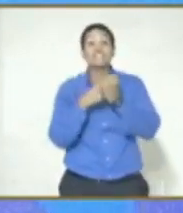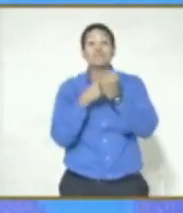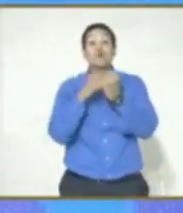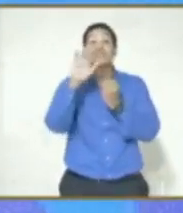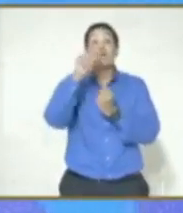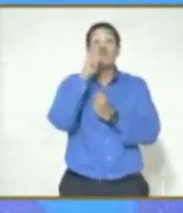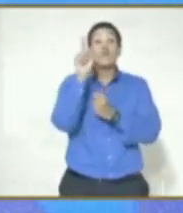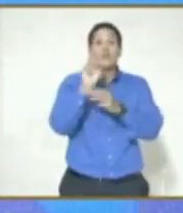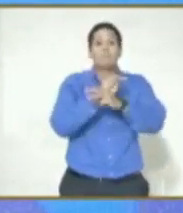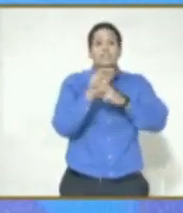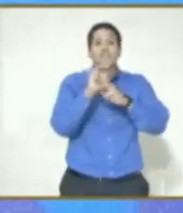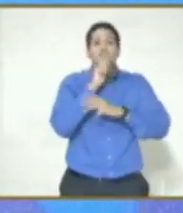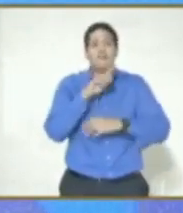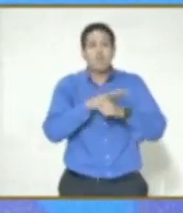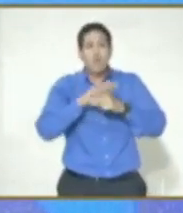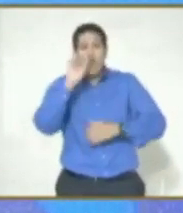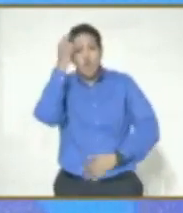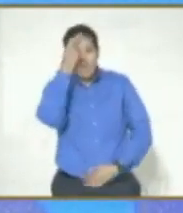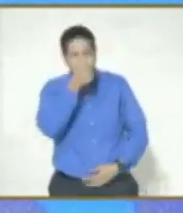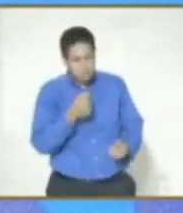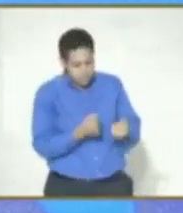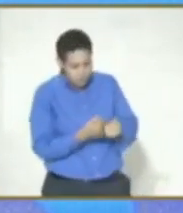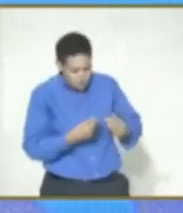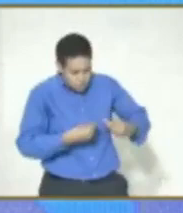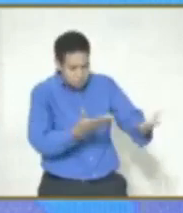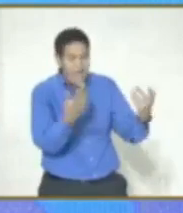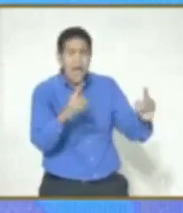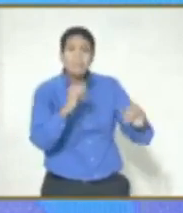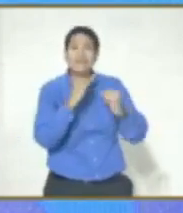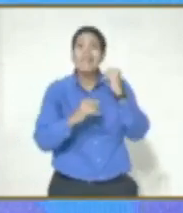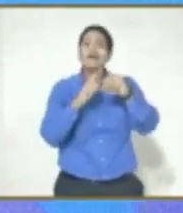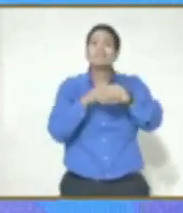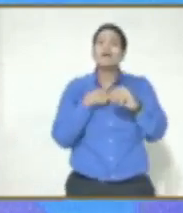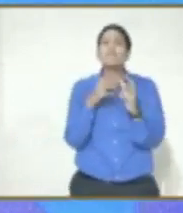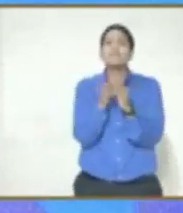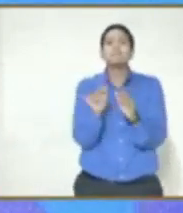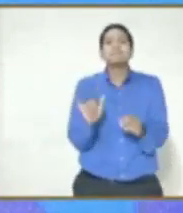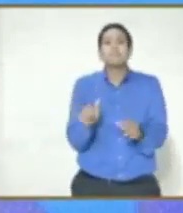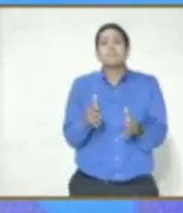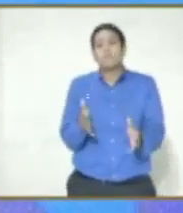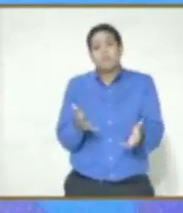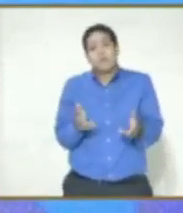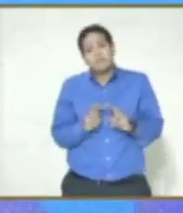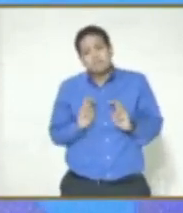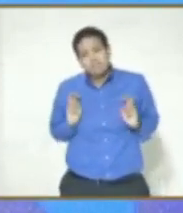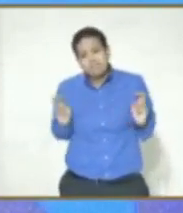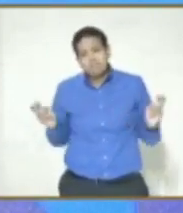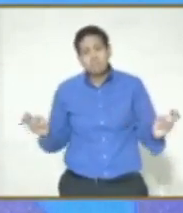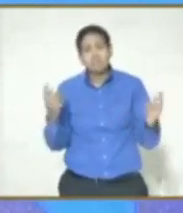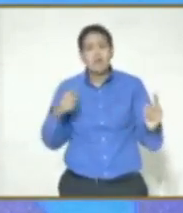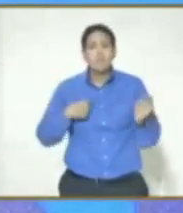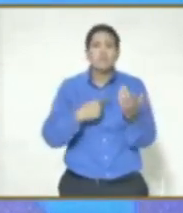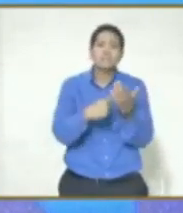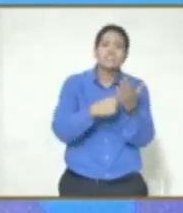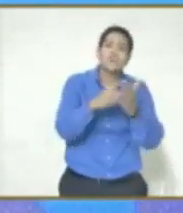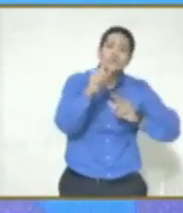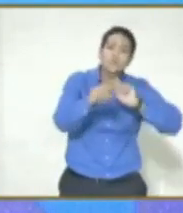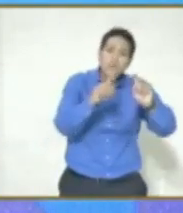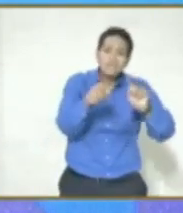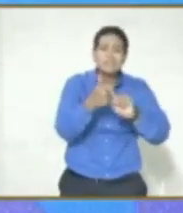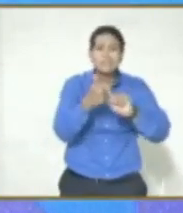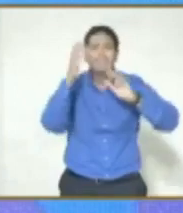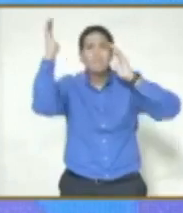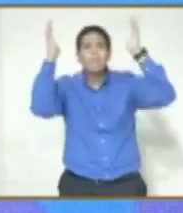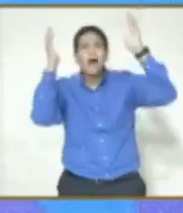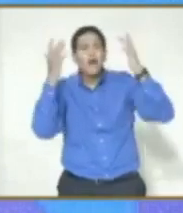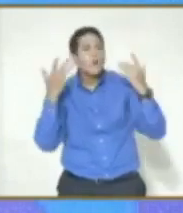the Ministry of Local Government. The last time we met in a similar fashion, we discussed the question of